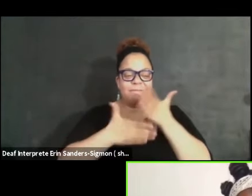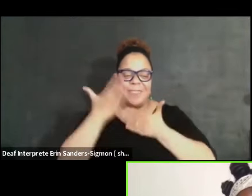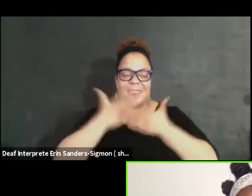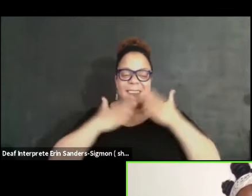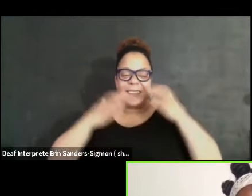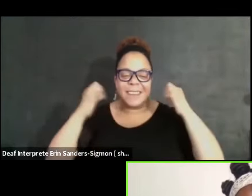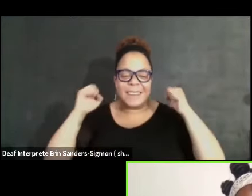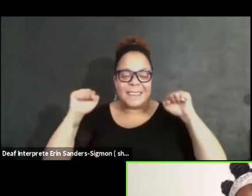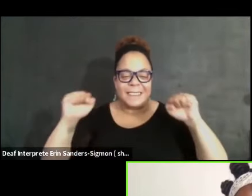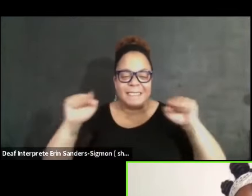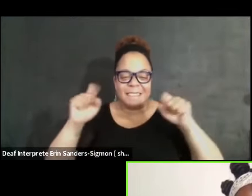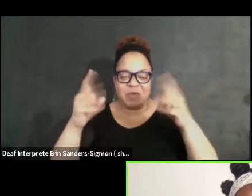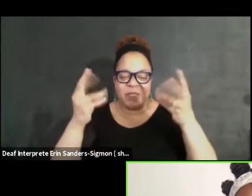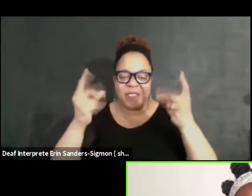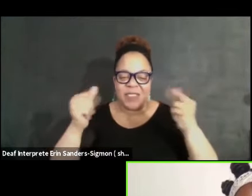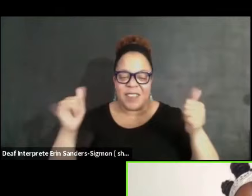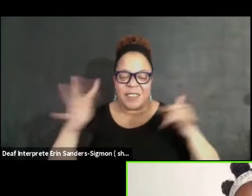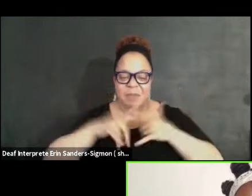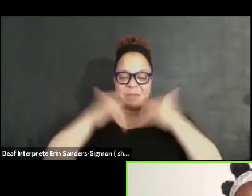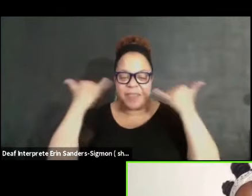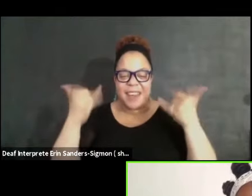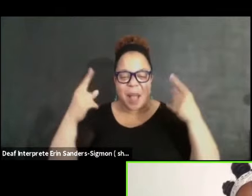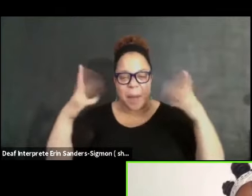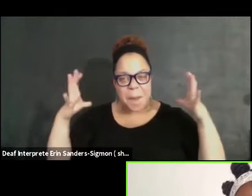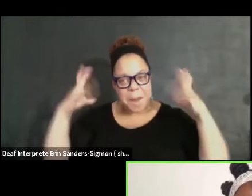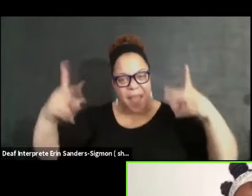covered red.